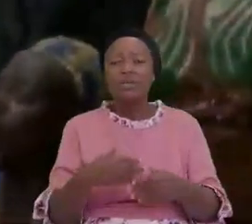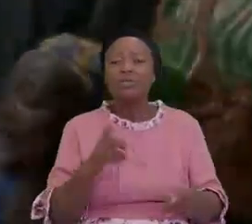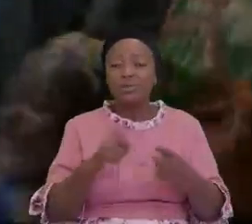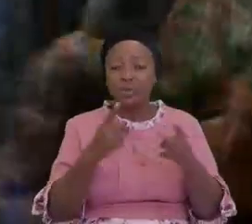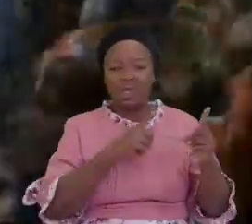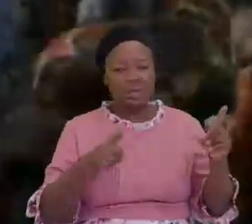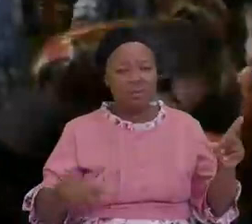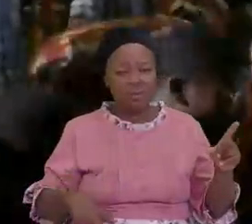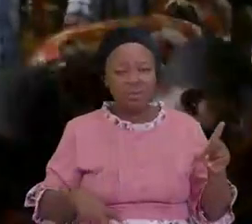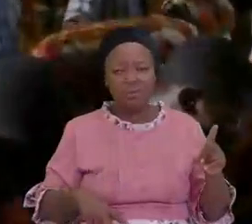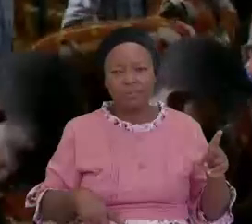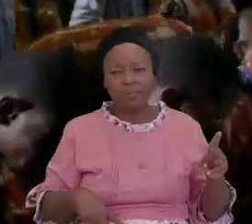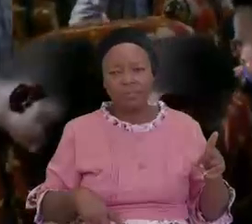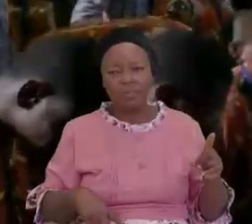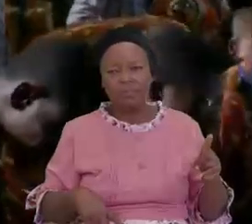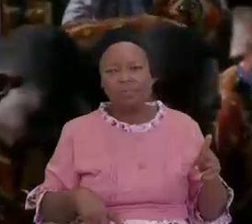Lord.